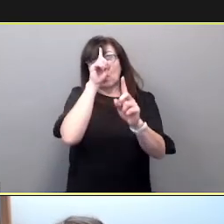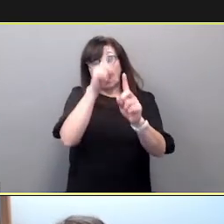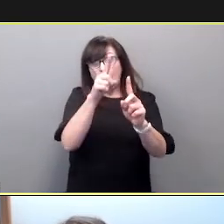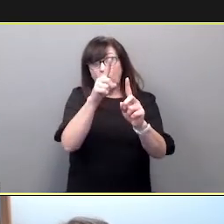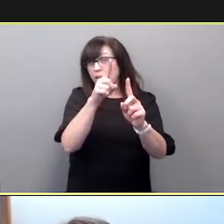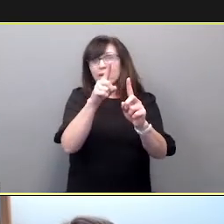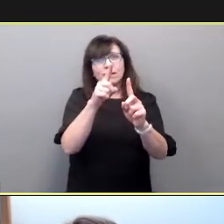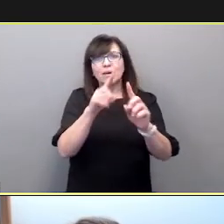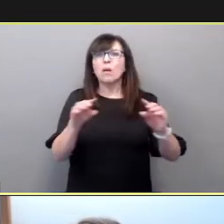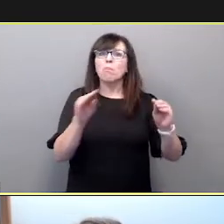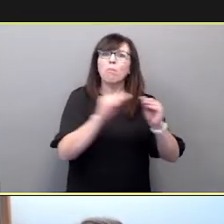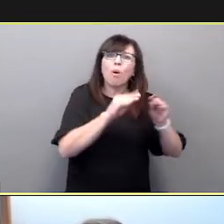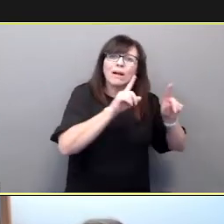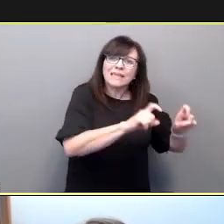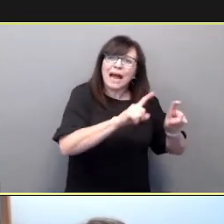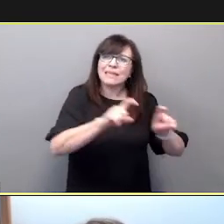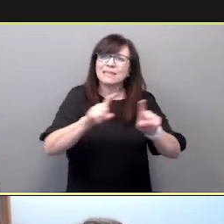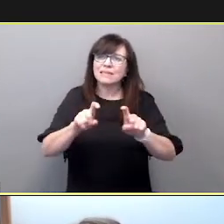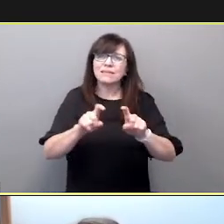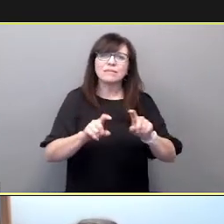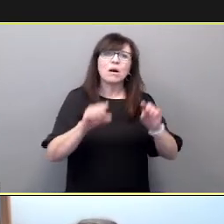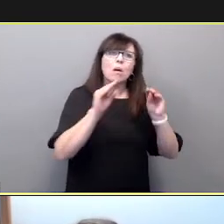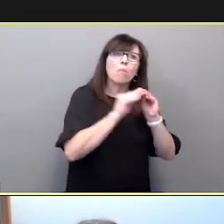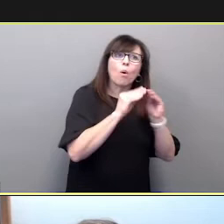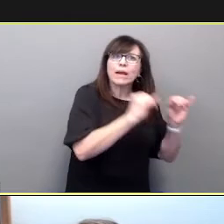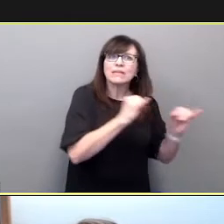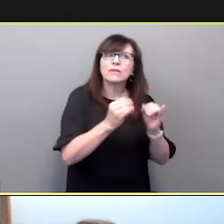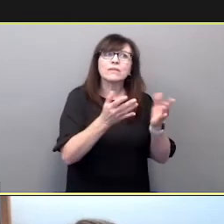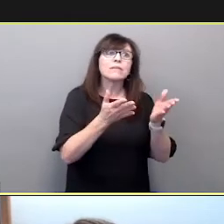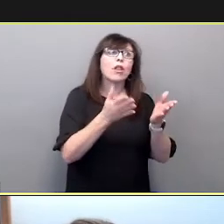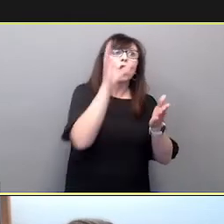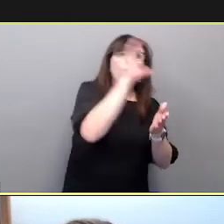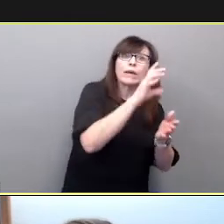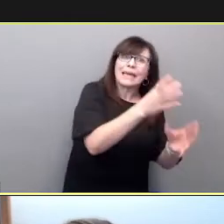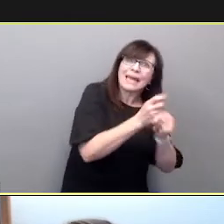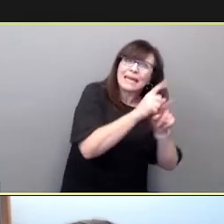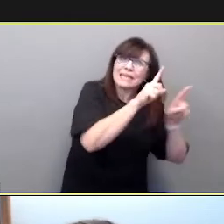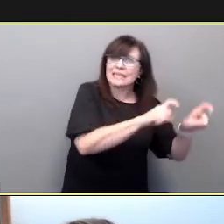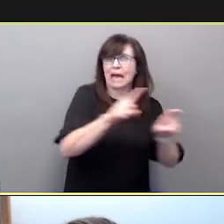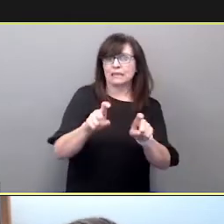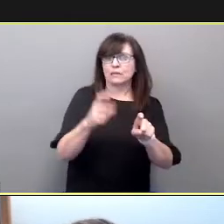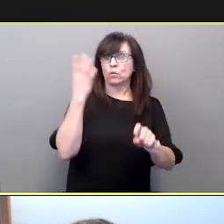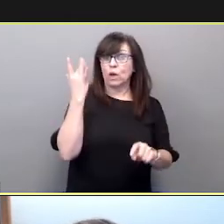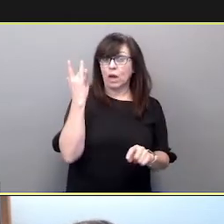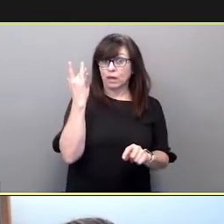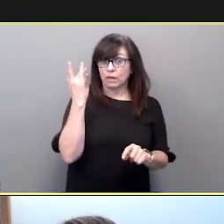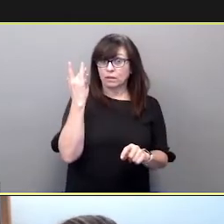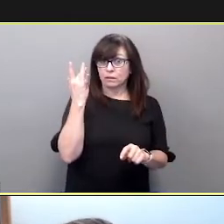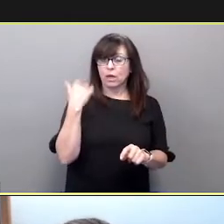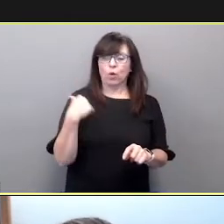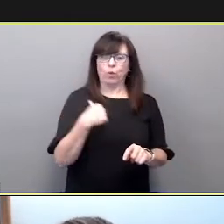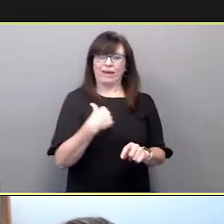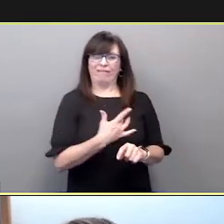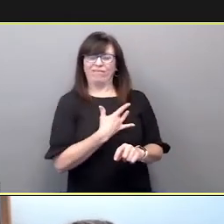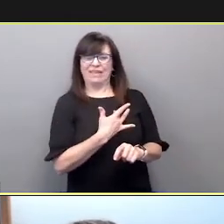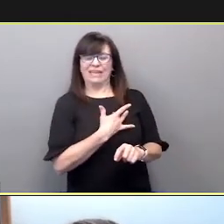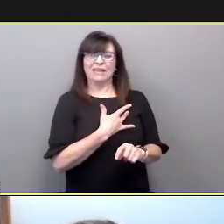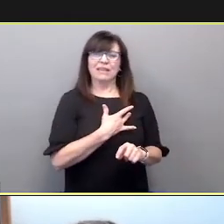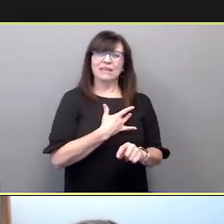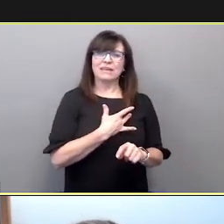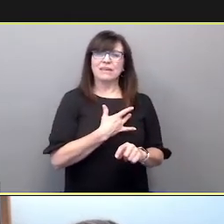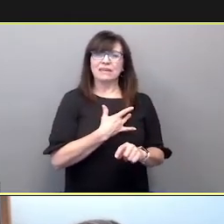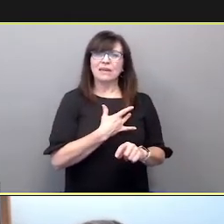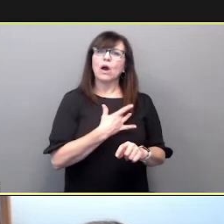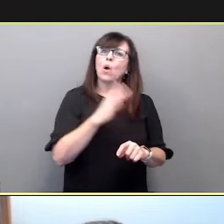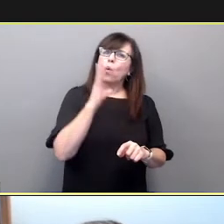more testing, more individuals seeking testing, because we feel there is